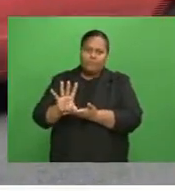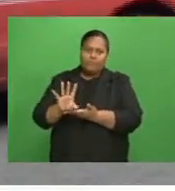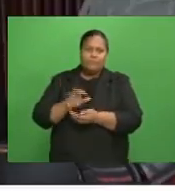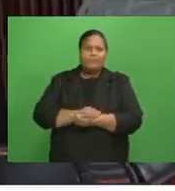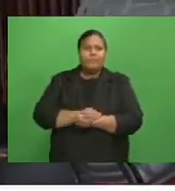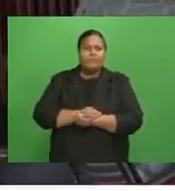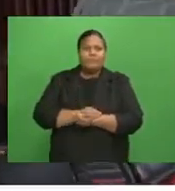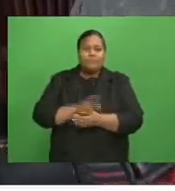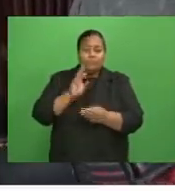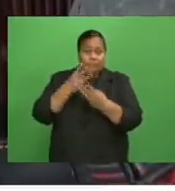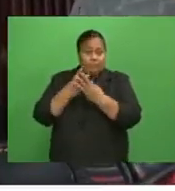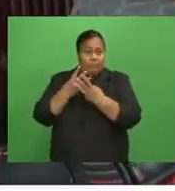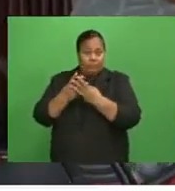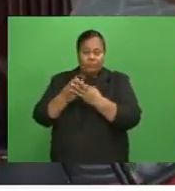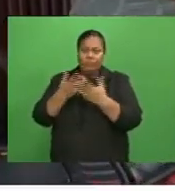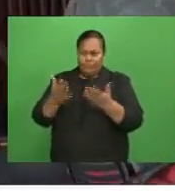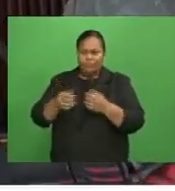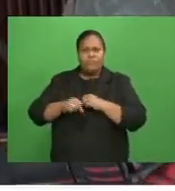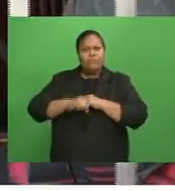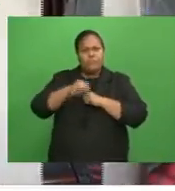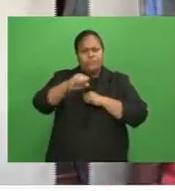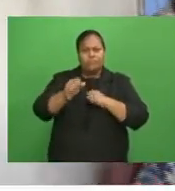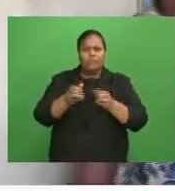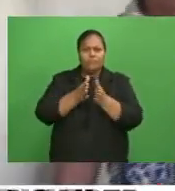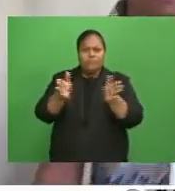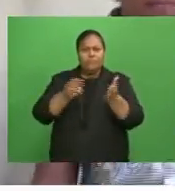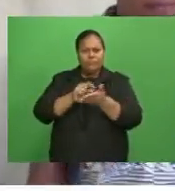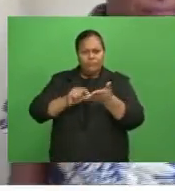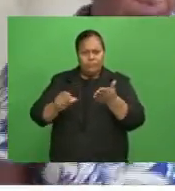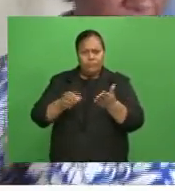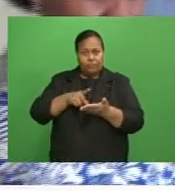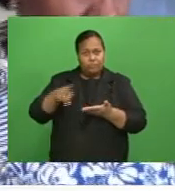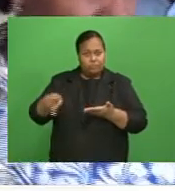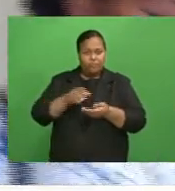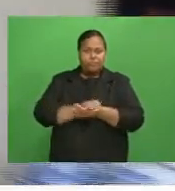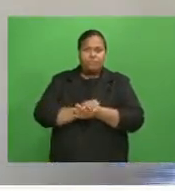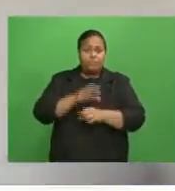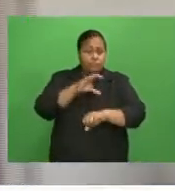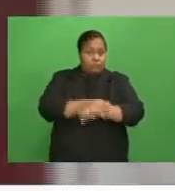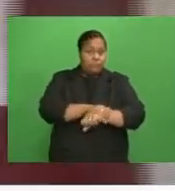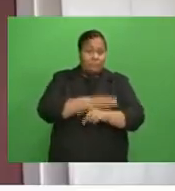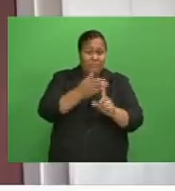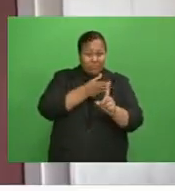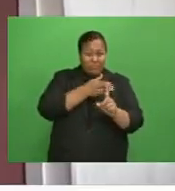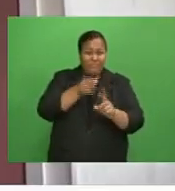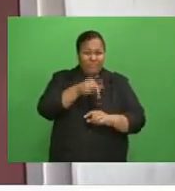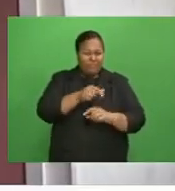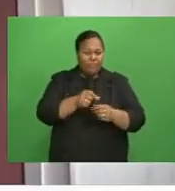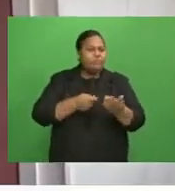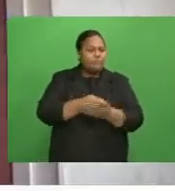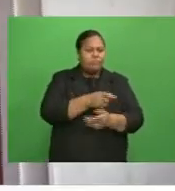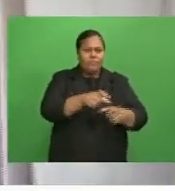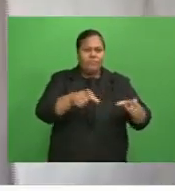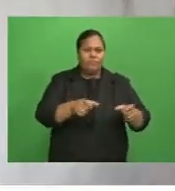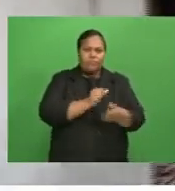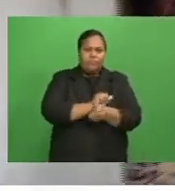suspended SODELPA likely to advertise General Secretary's post, and bail for police officers charged with assault.